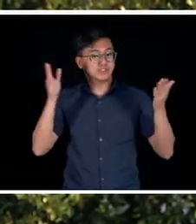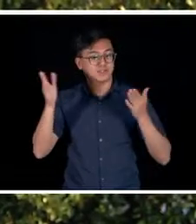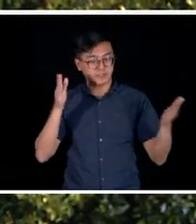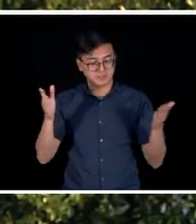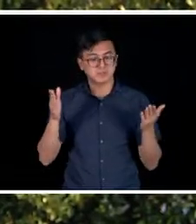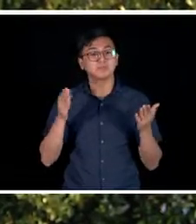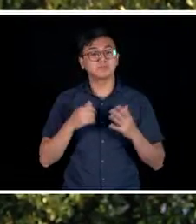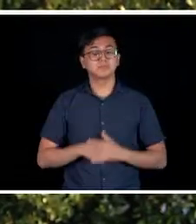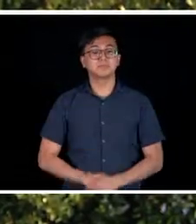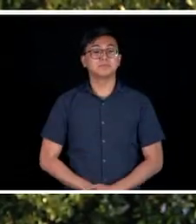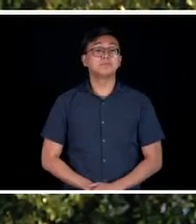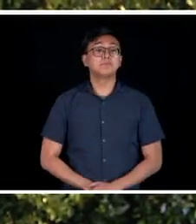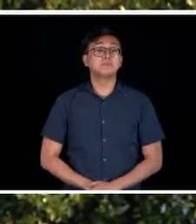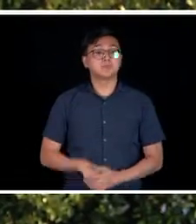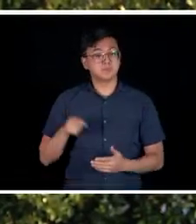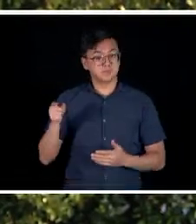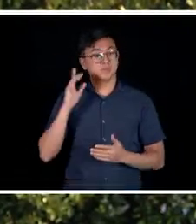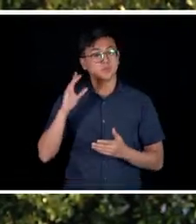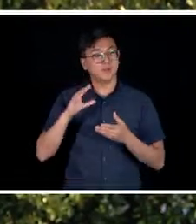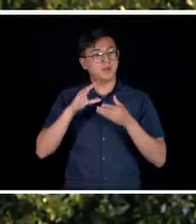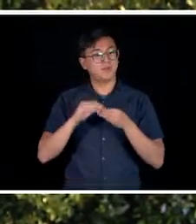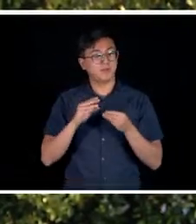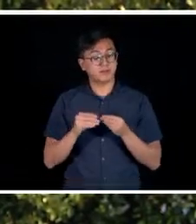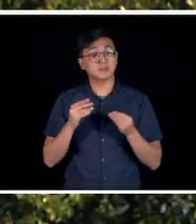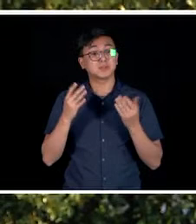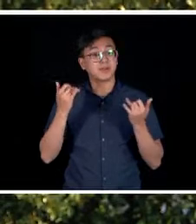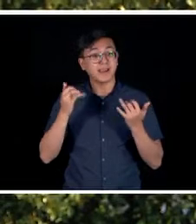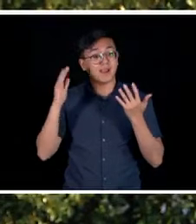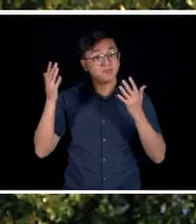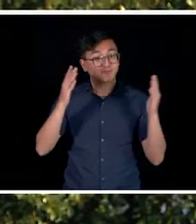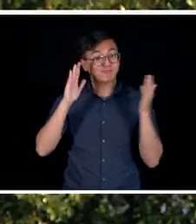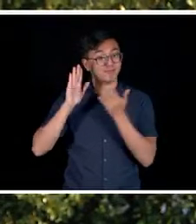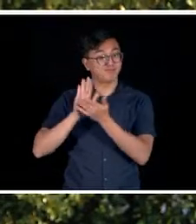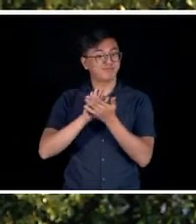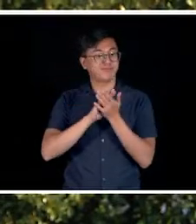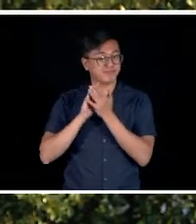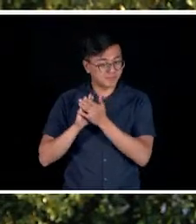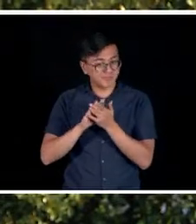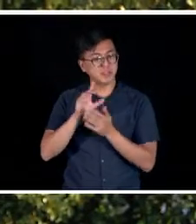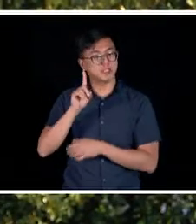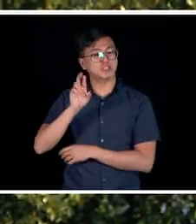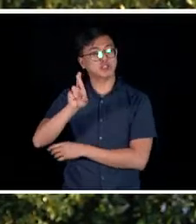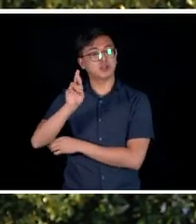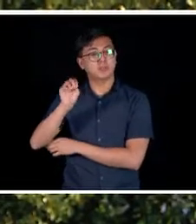some acknowledgments. Please give a round of applause to Dr. Melba Castro.